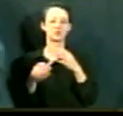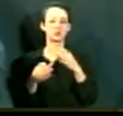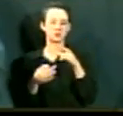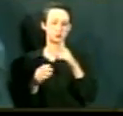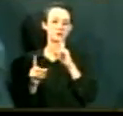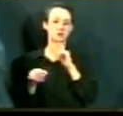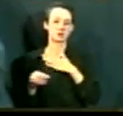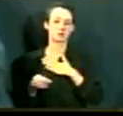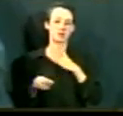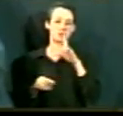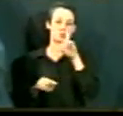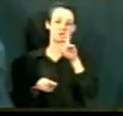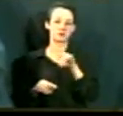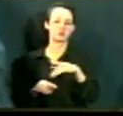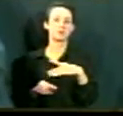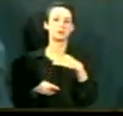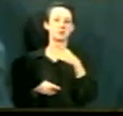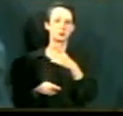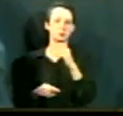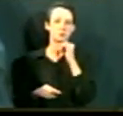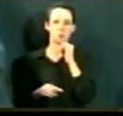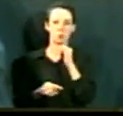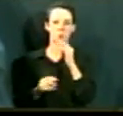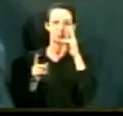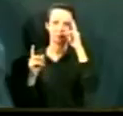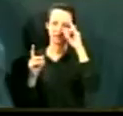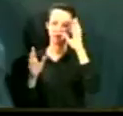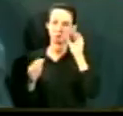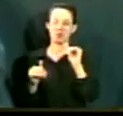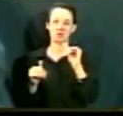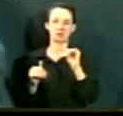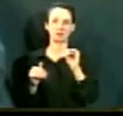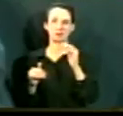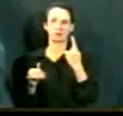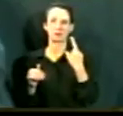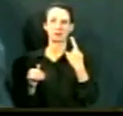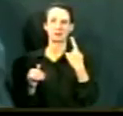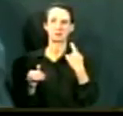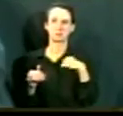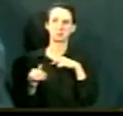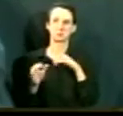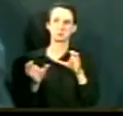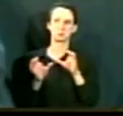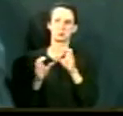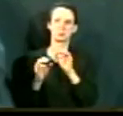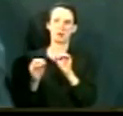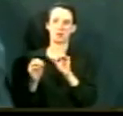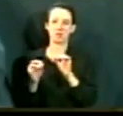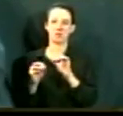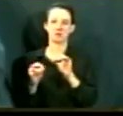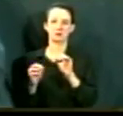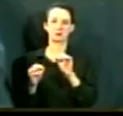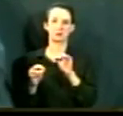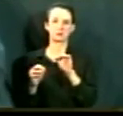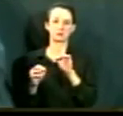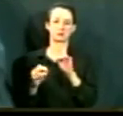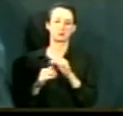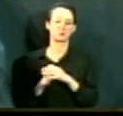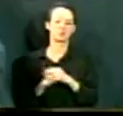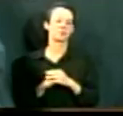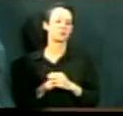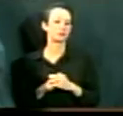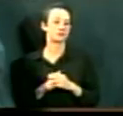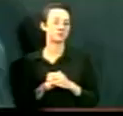expect us to do nothing other than teacher raises, and that wouldn't hold us to anything.